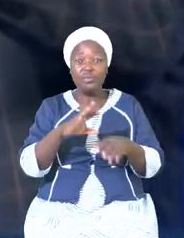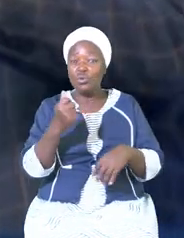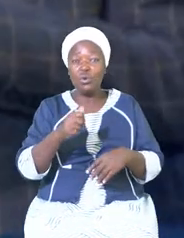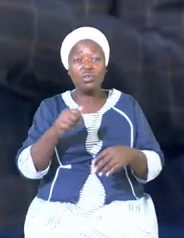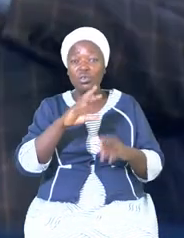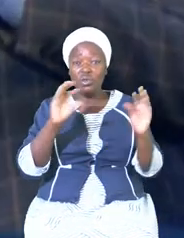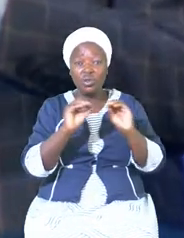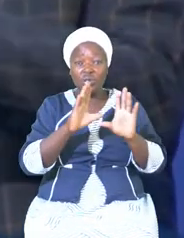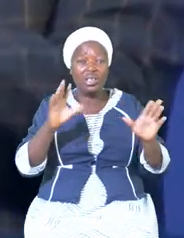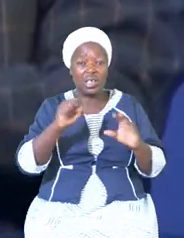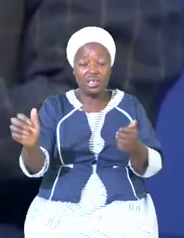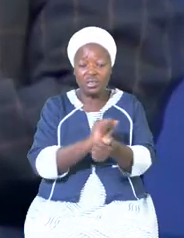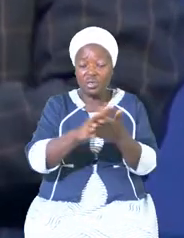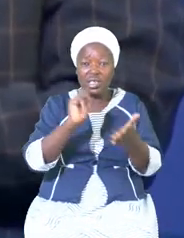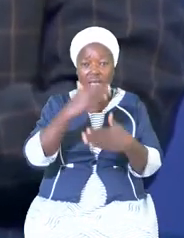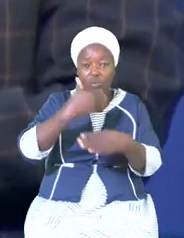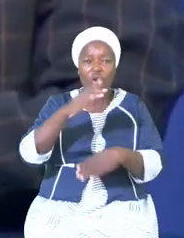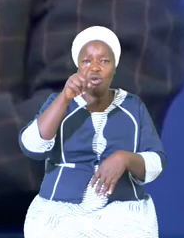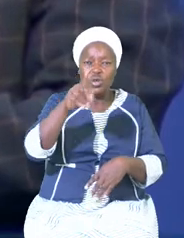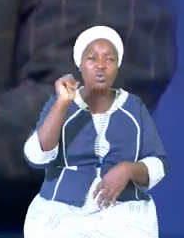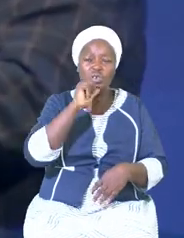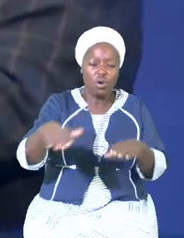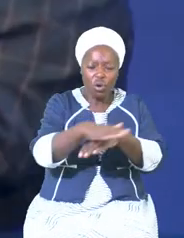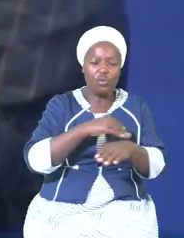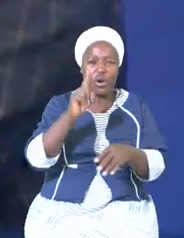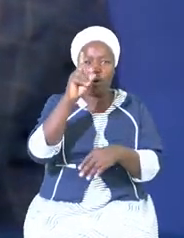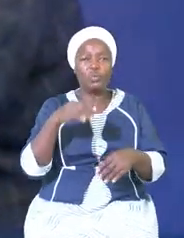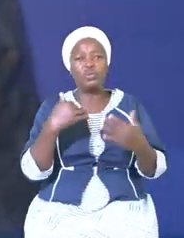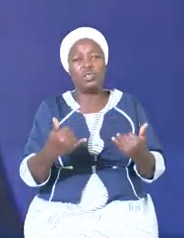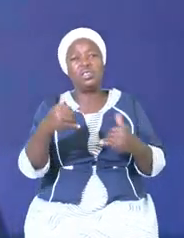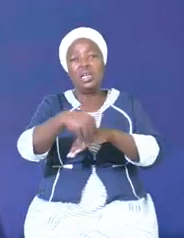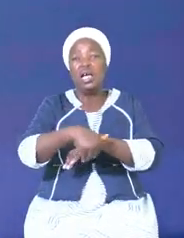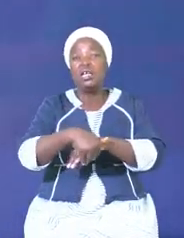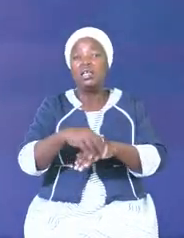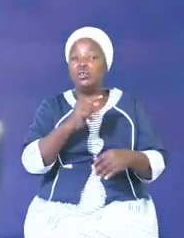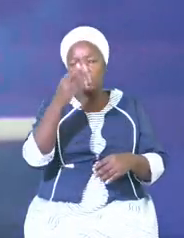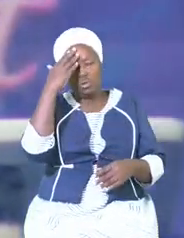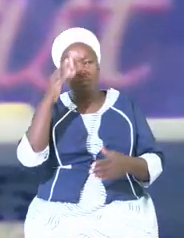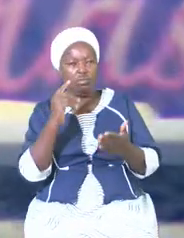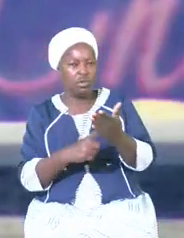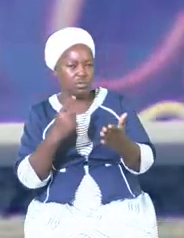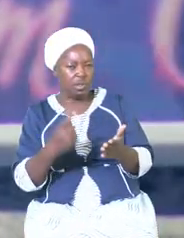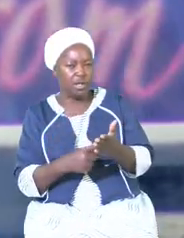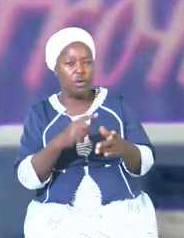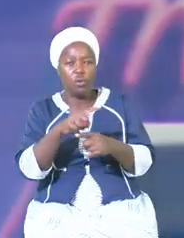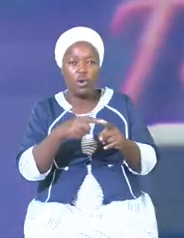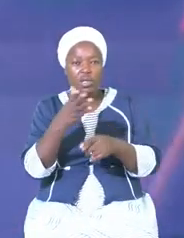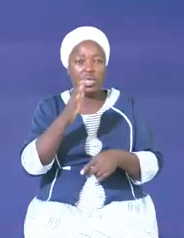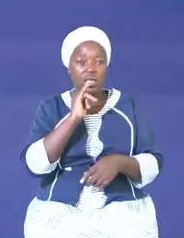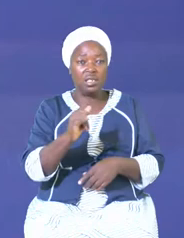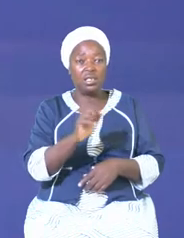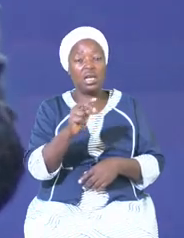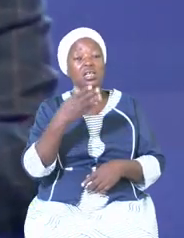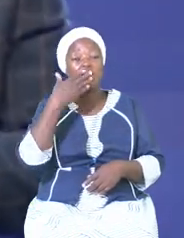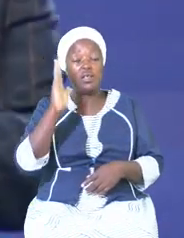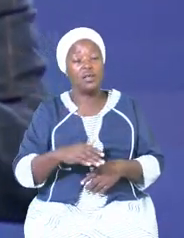that wall, you will not cover up tonight. You know, sometimes when there is an evildoer,